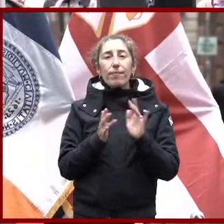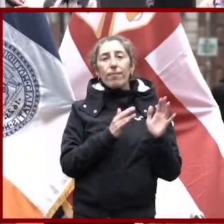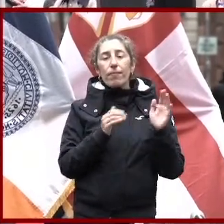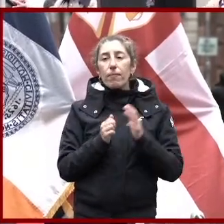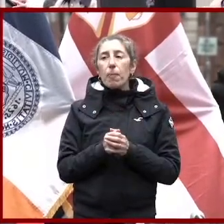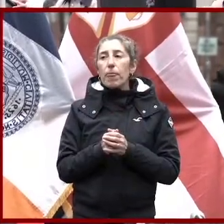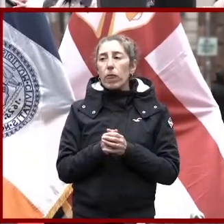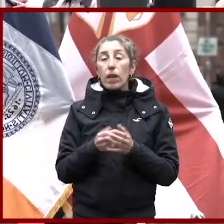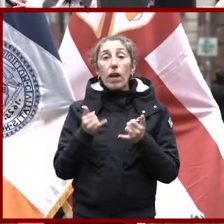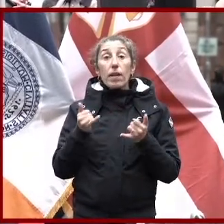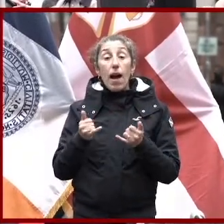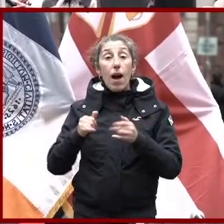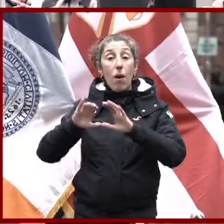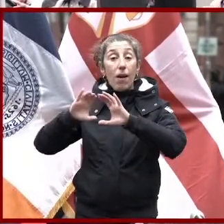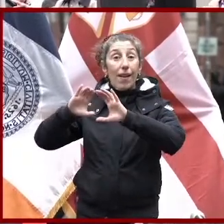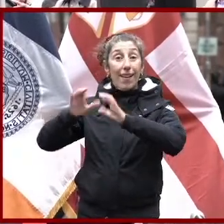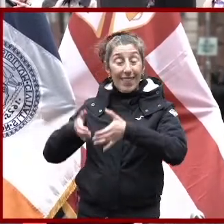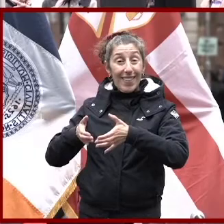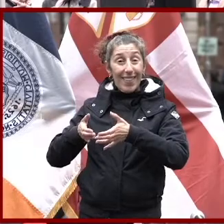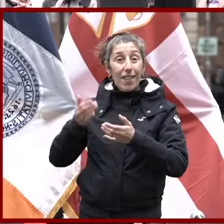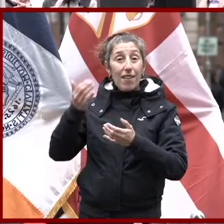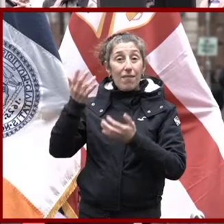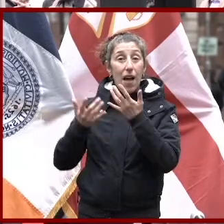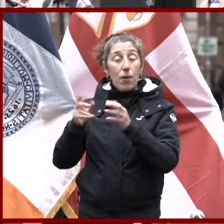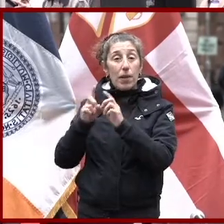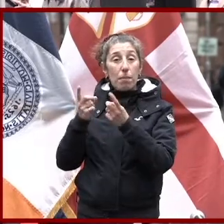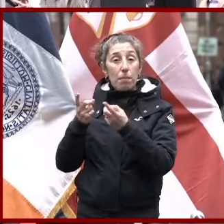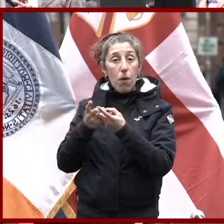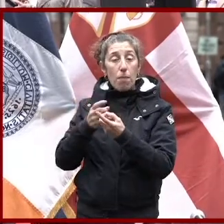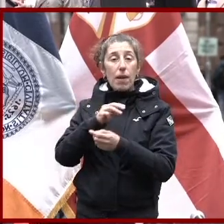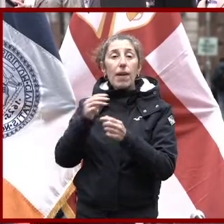Members of Ladder 20, raise the aerial ladder.